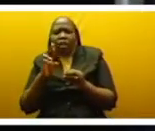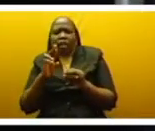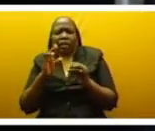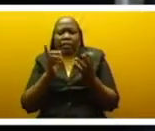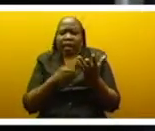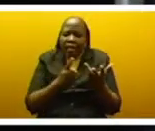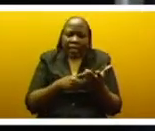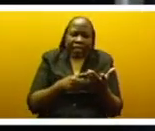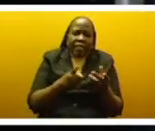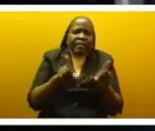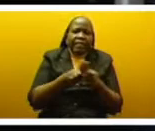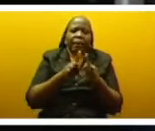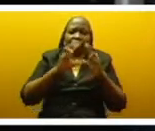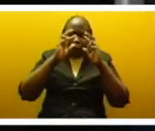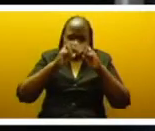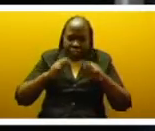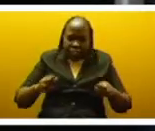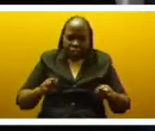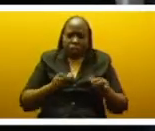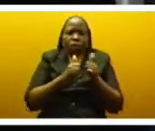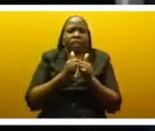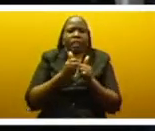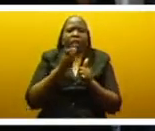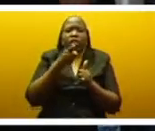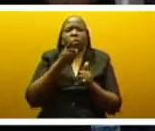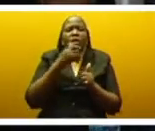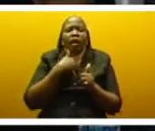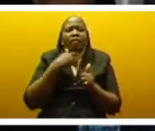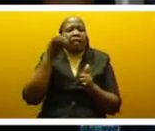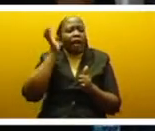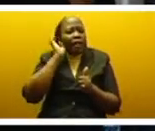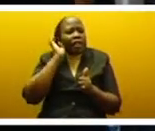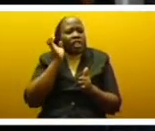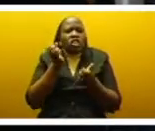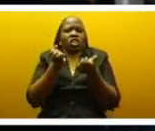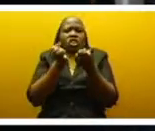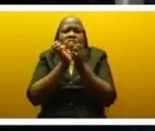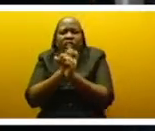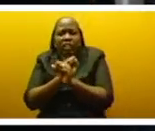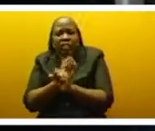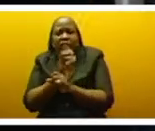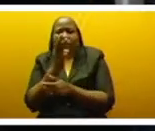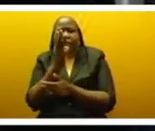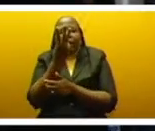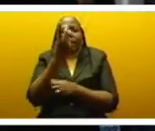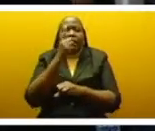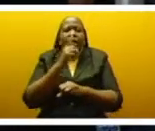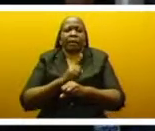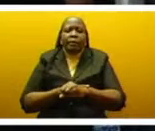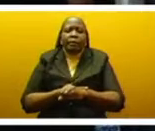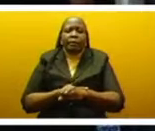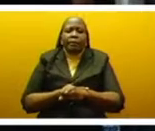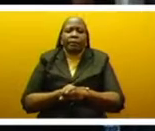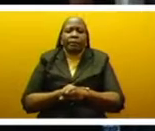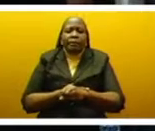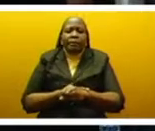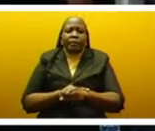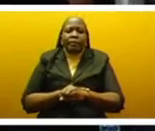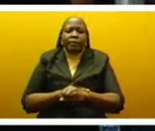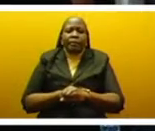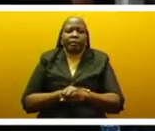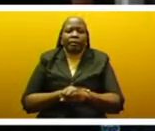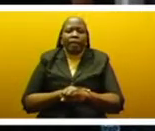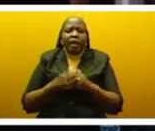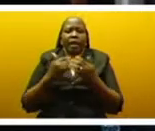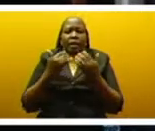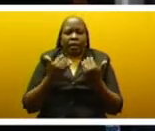as you have heard, was changed 3 times. Now, you asked, I think,